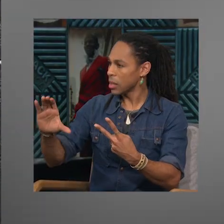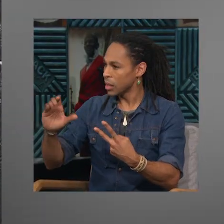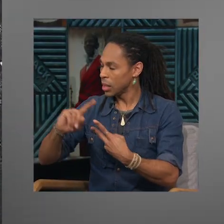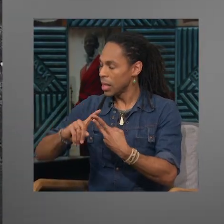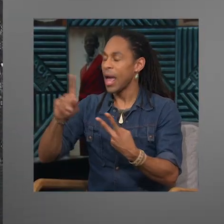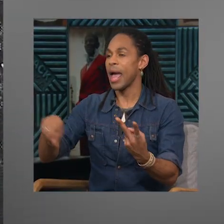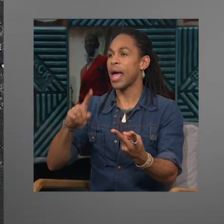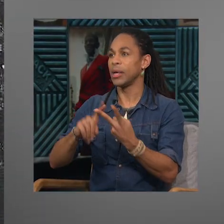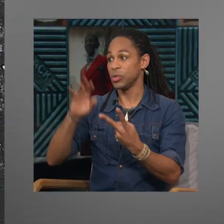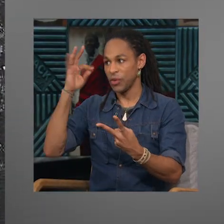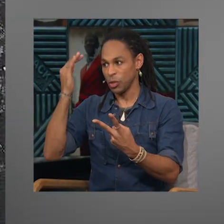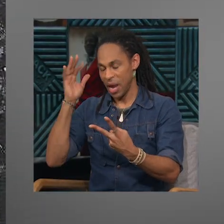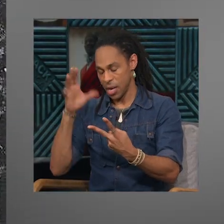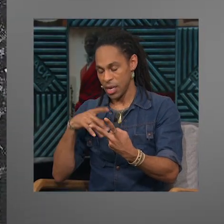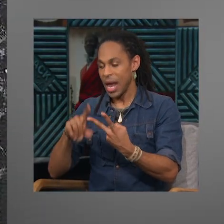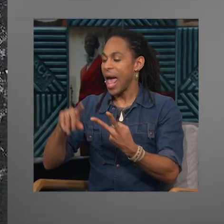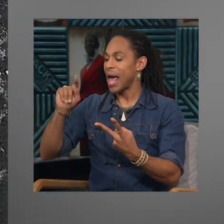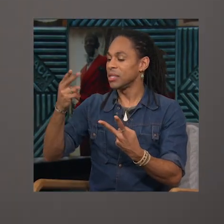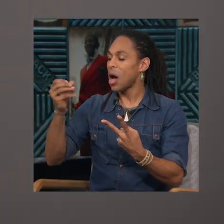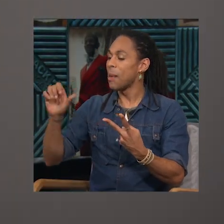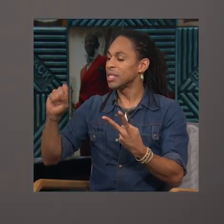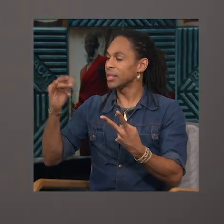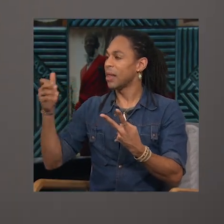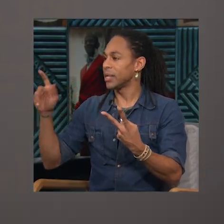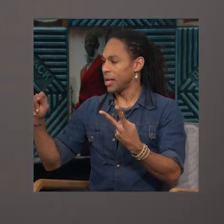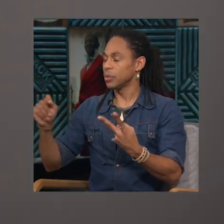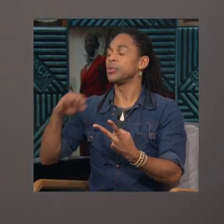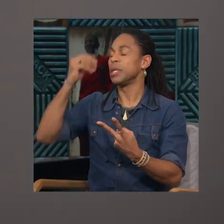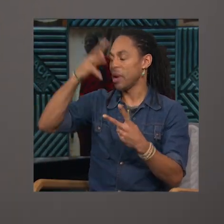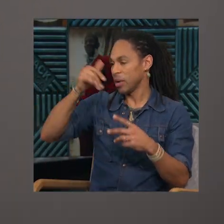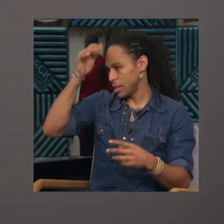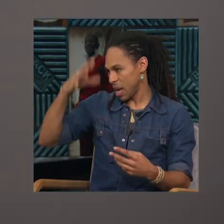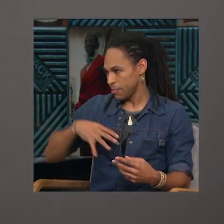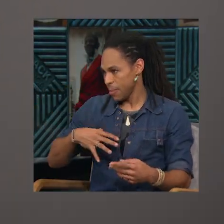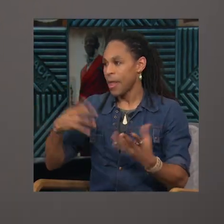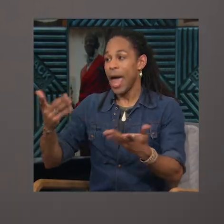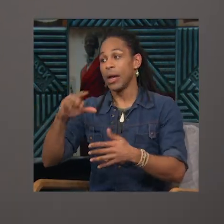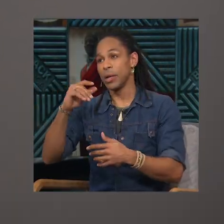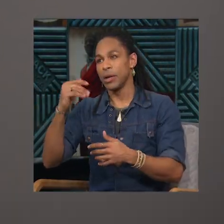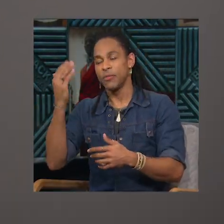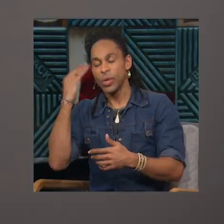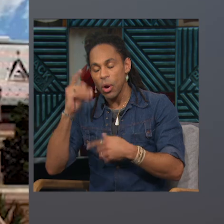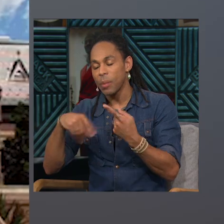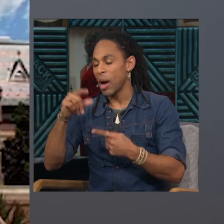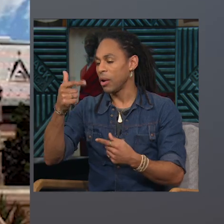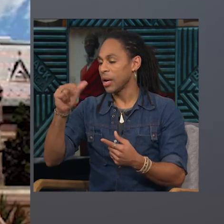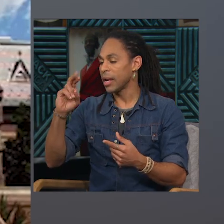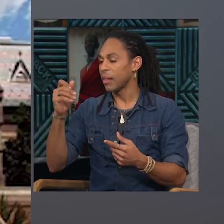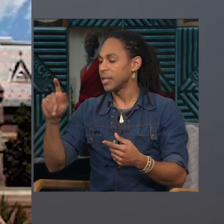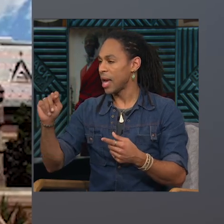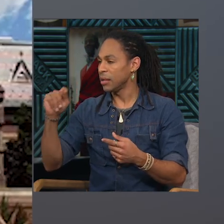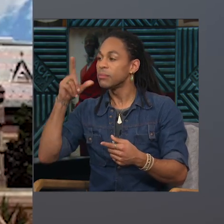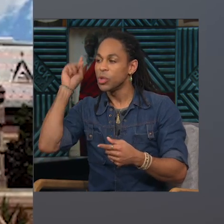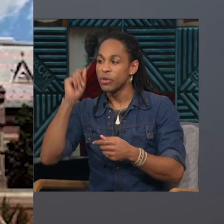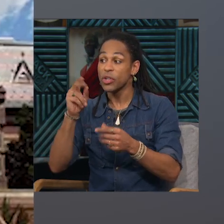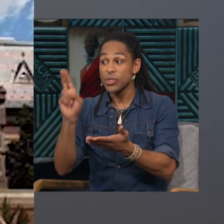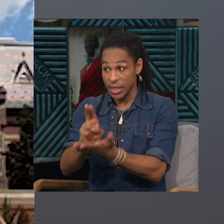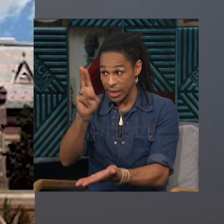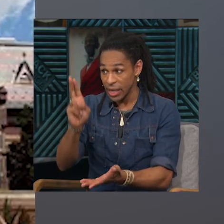Laurent Clerc, who's a French man, and Thomas Gallaudet, who's an American man. And if we know about